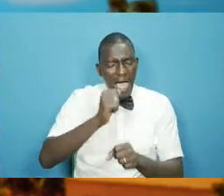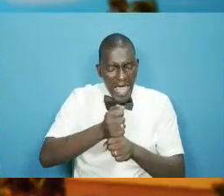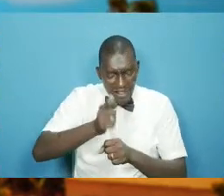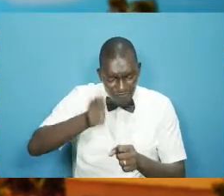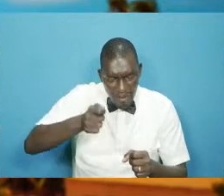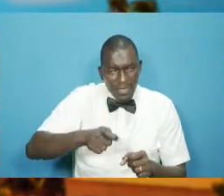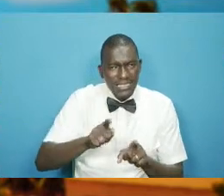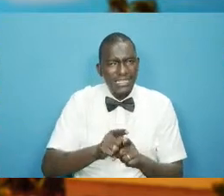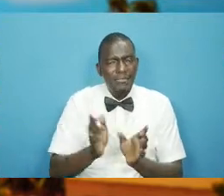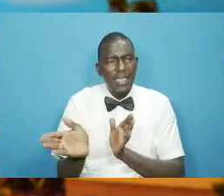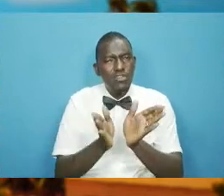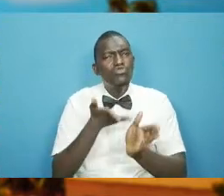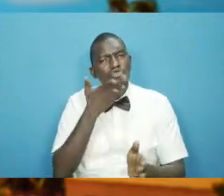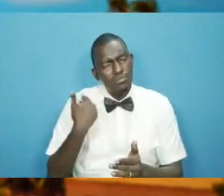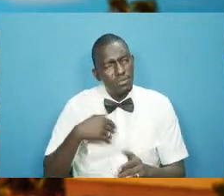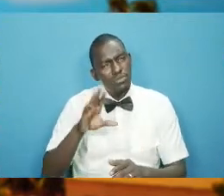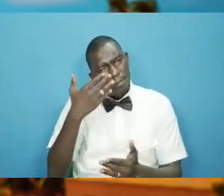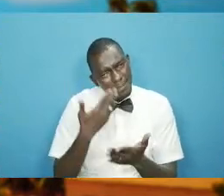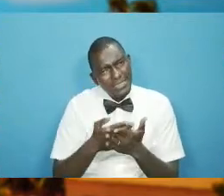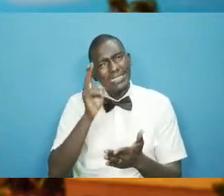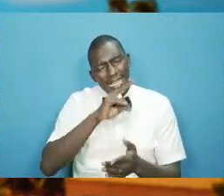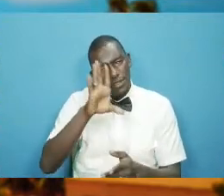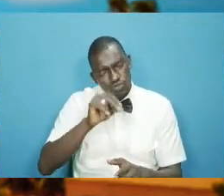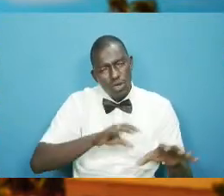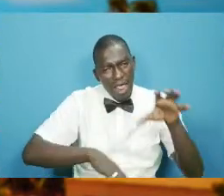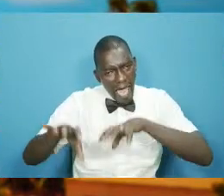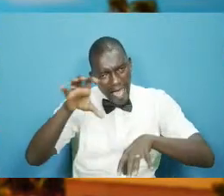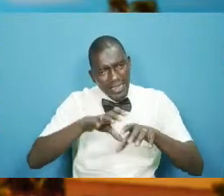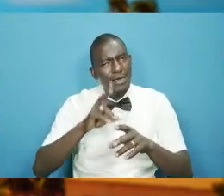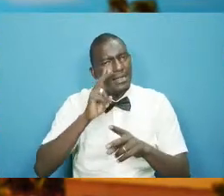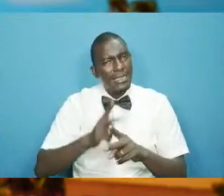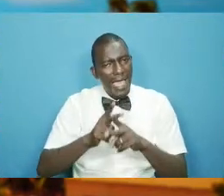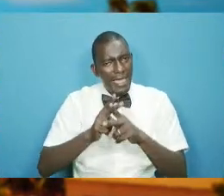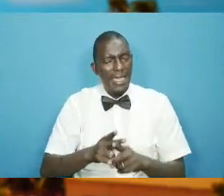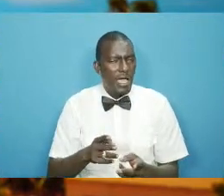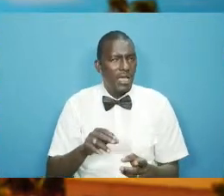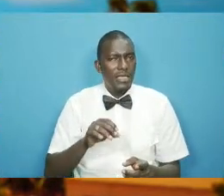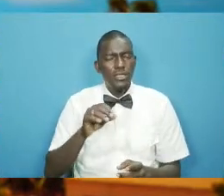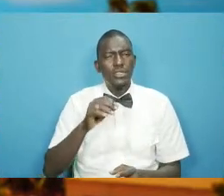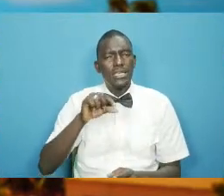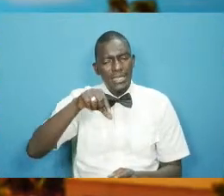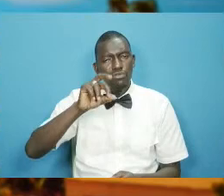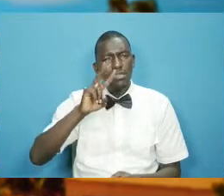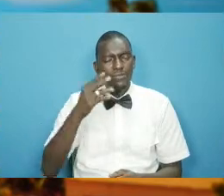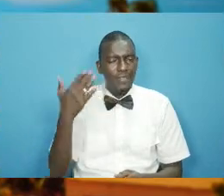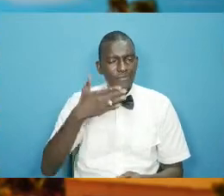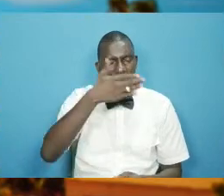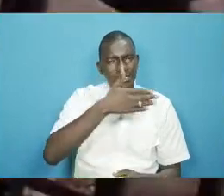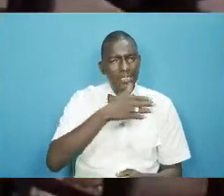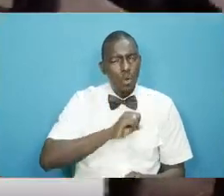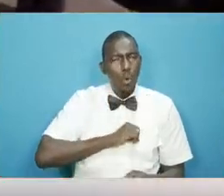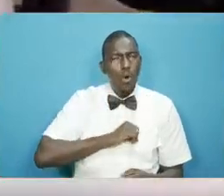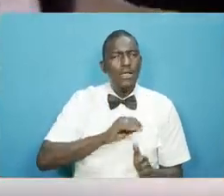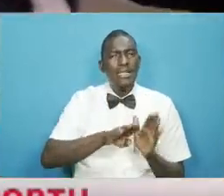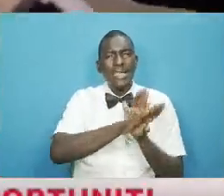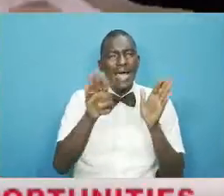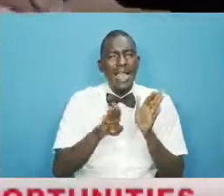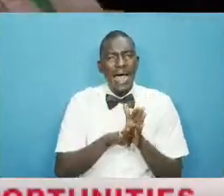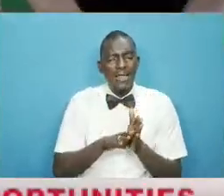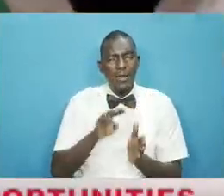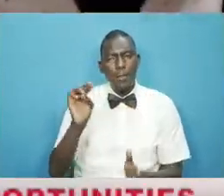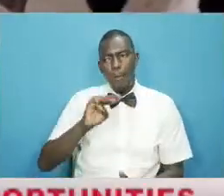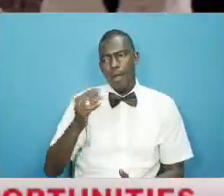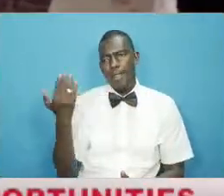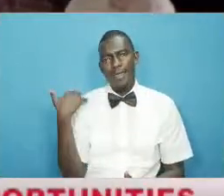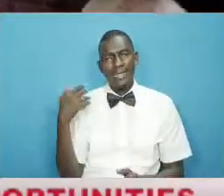especially animal husbandry. Well, QTV visited his farm at Old Yundum on Tuesday. More in this report. What started